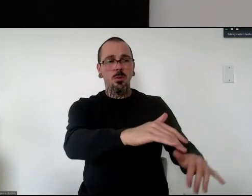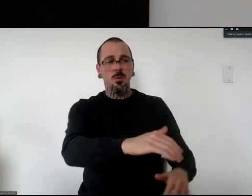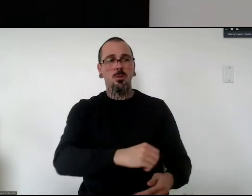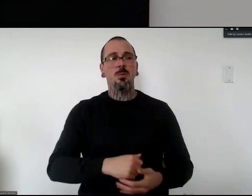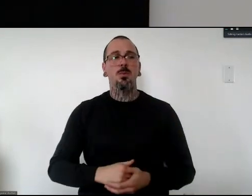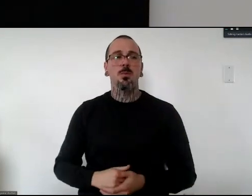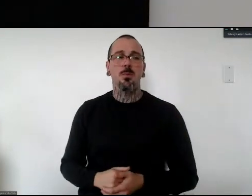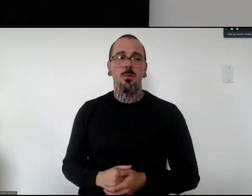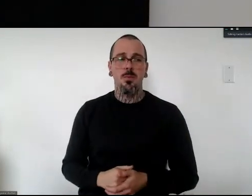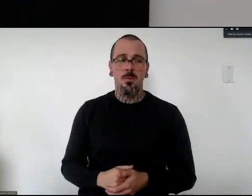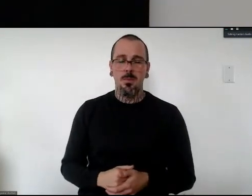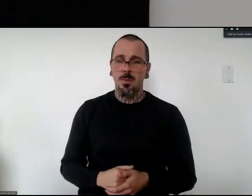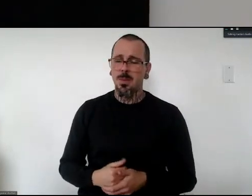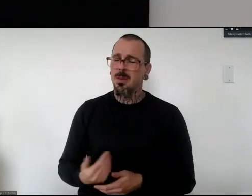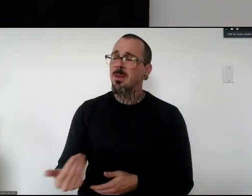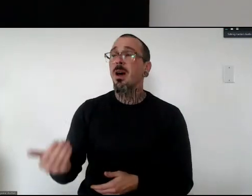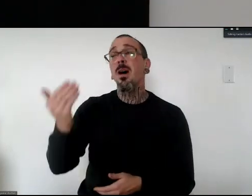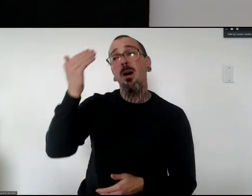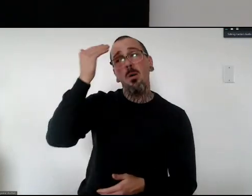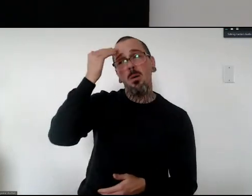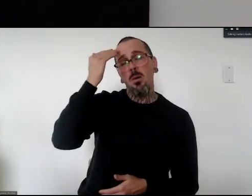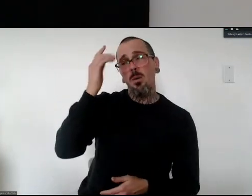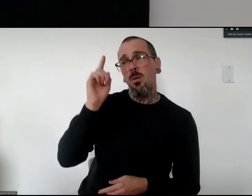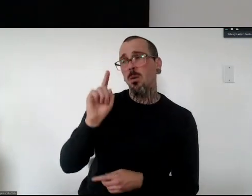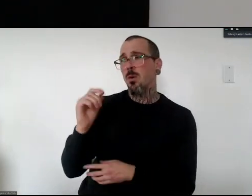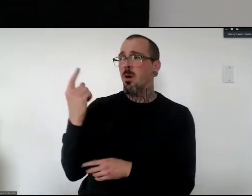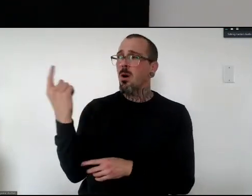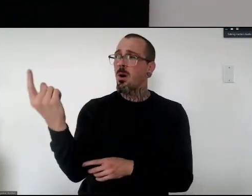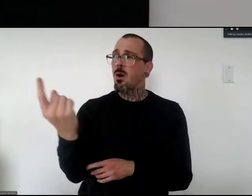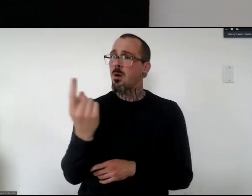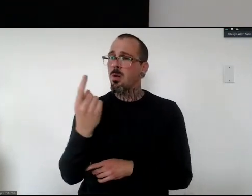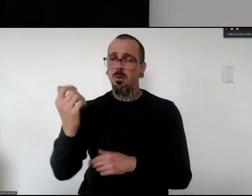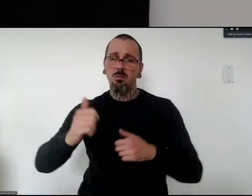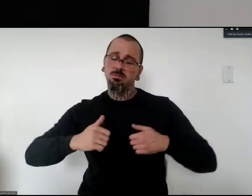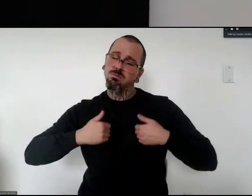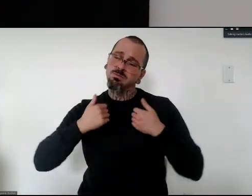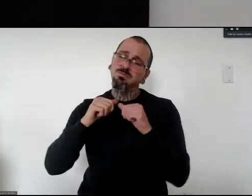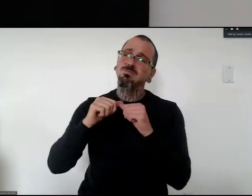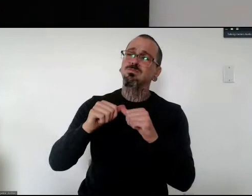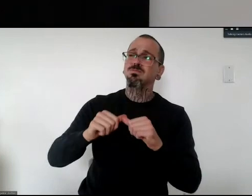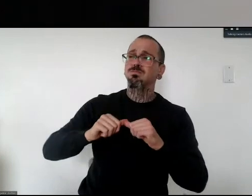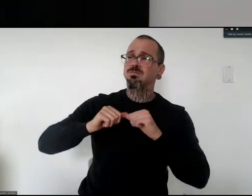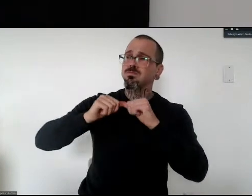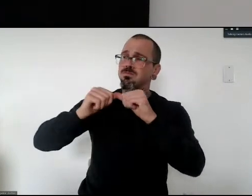you will always be more than a